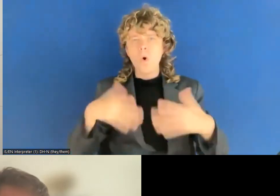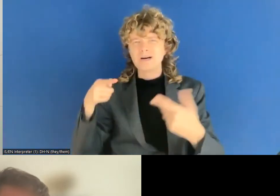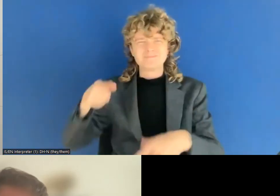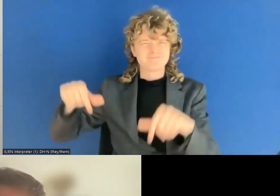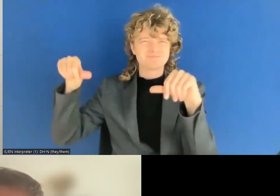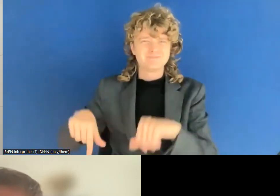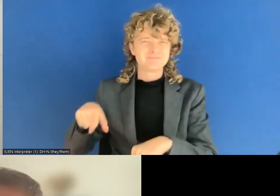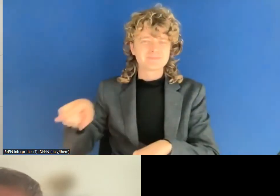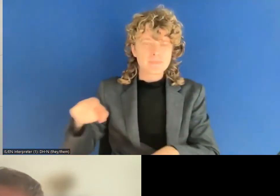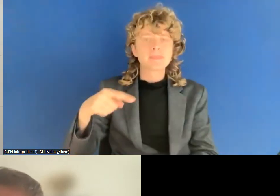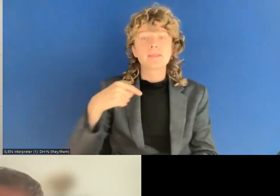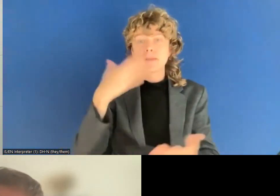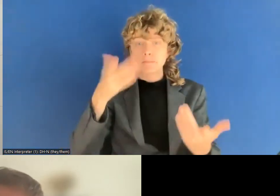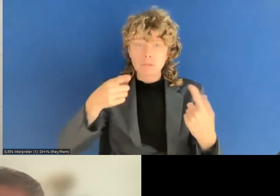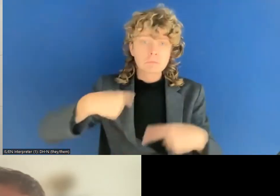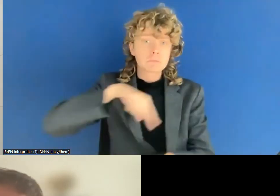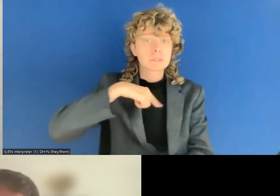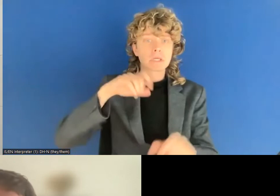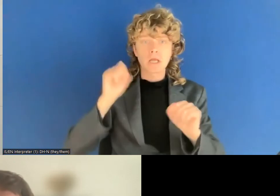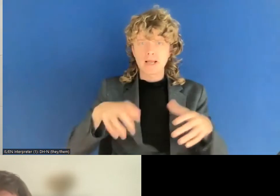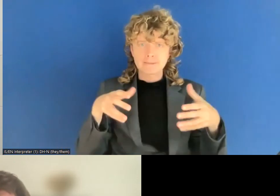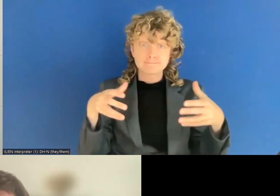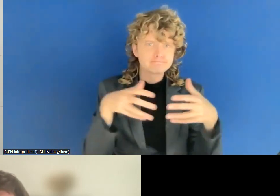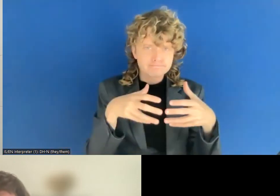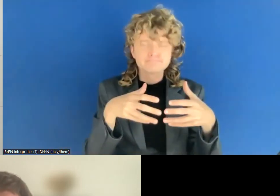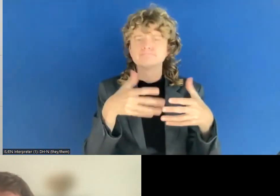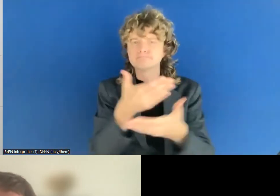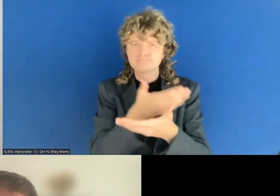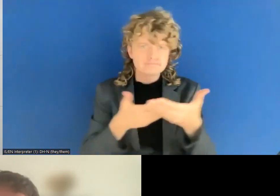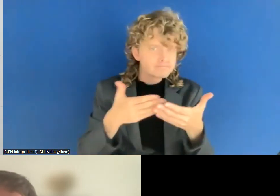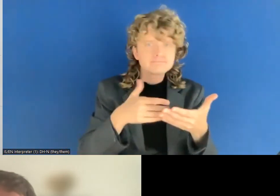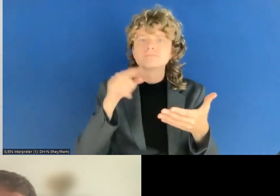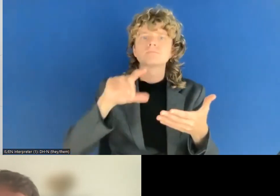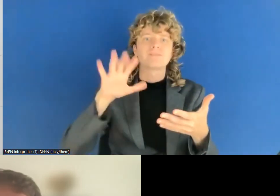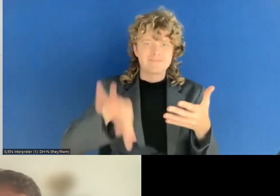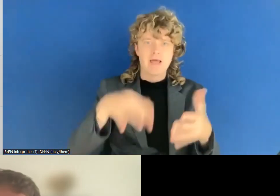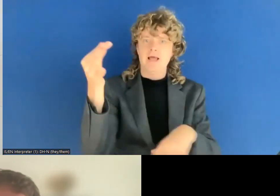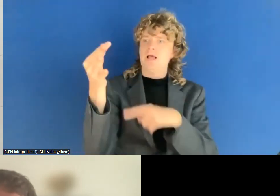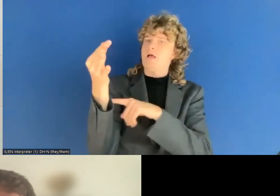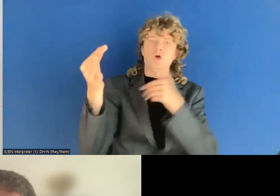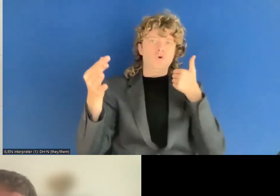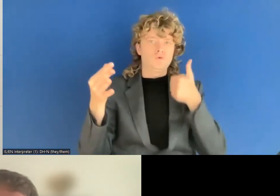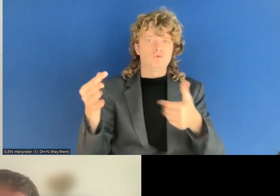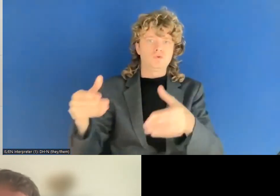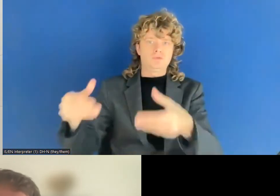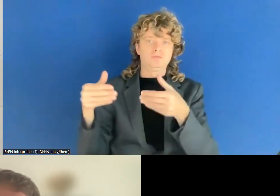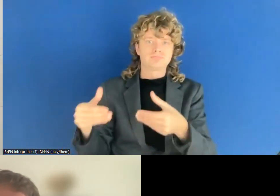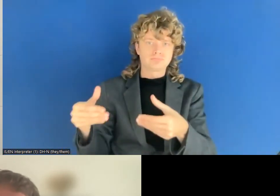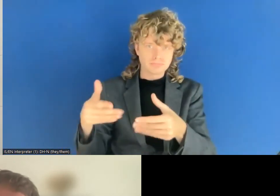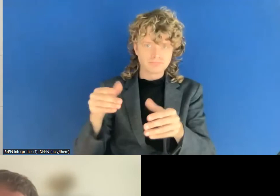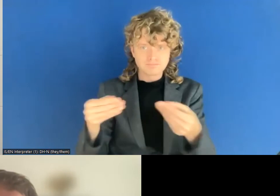I don't know if it's the WCAG or the standardization body in Europe can